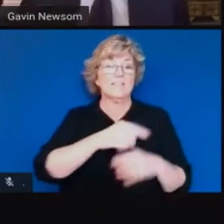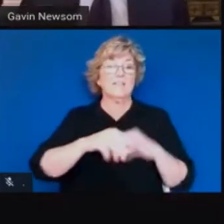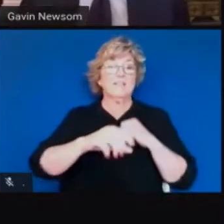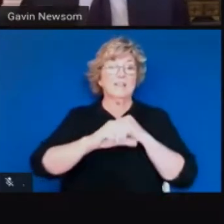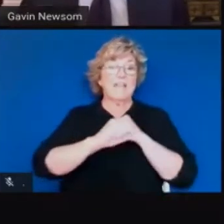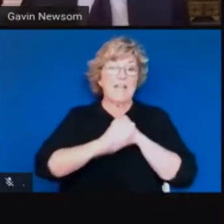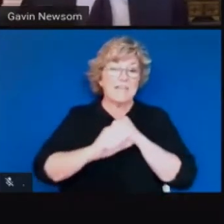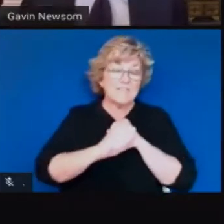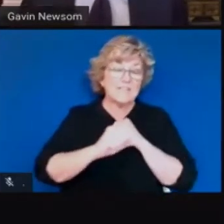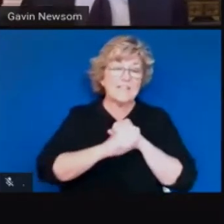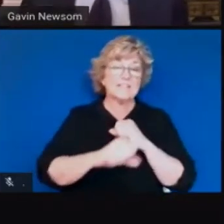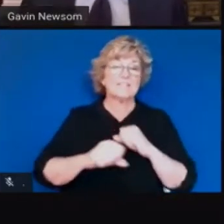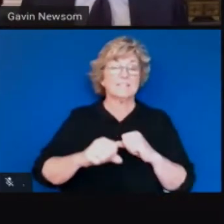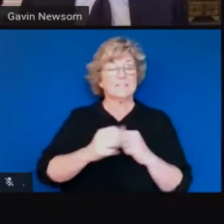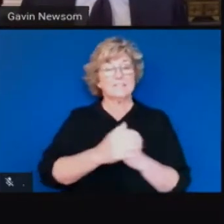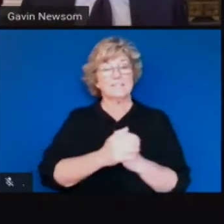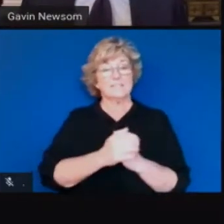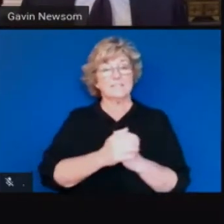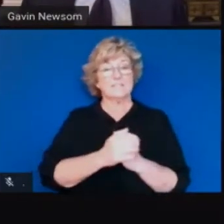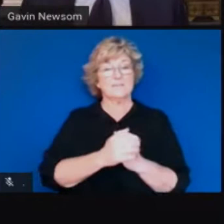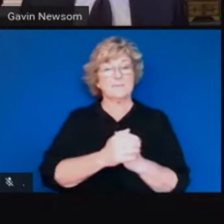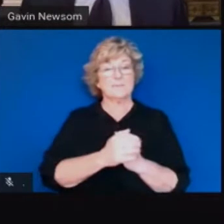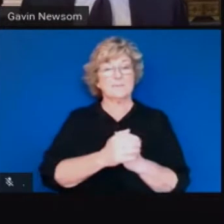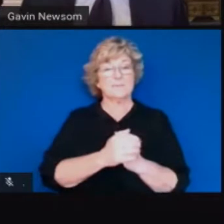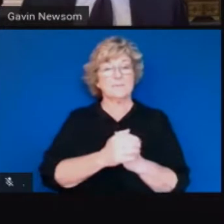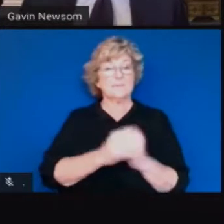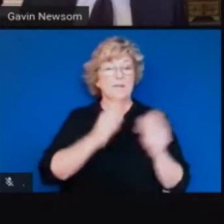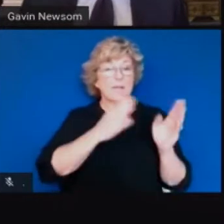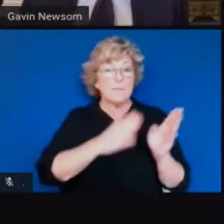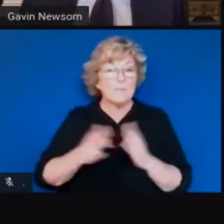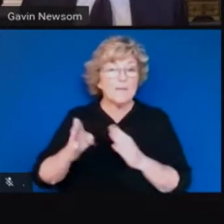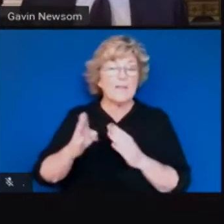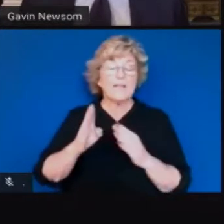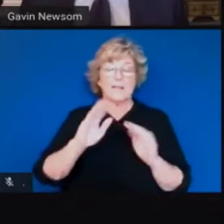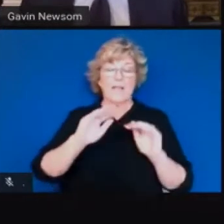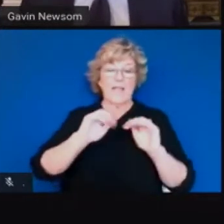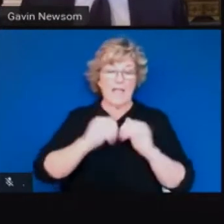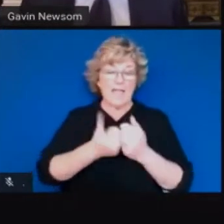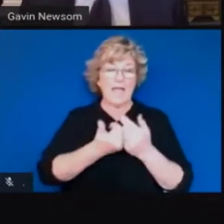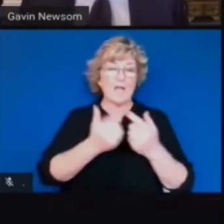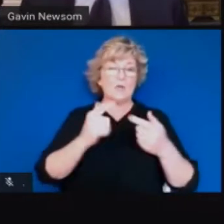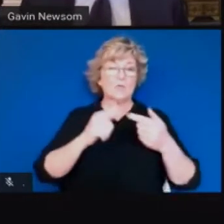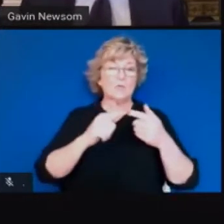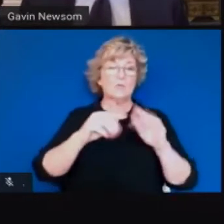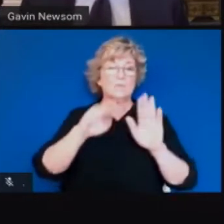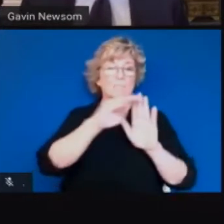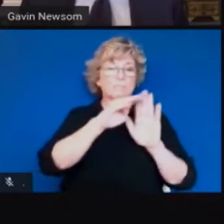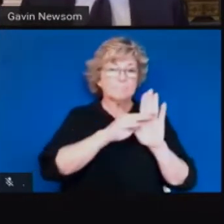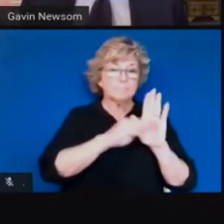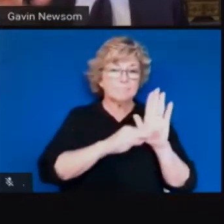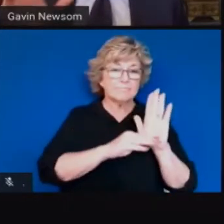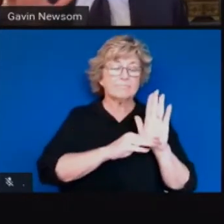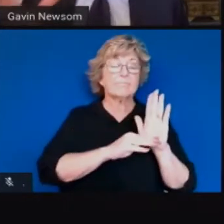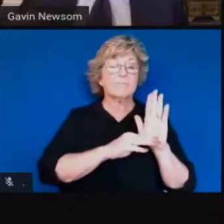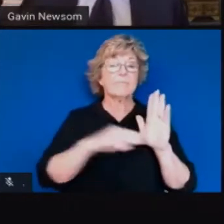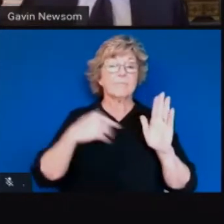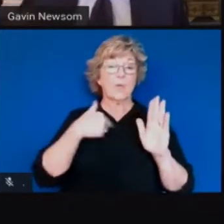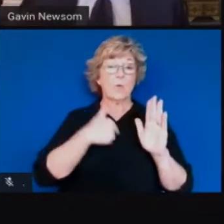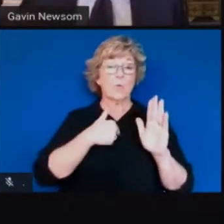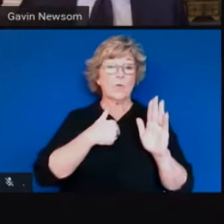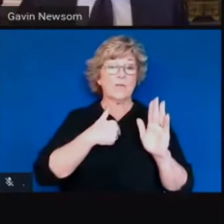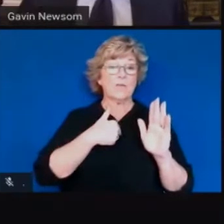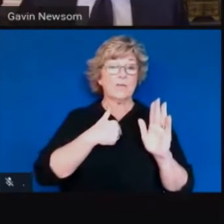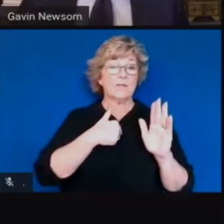marketing, distribution, the planning, logistics, all of those issues. And we were